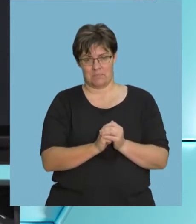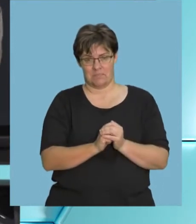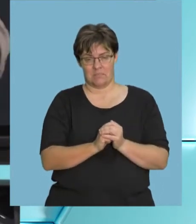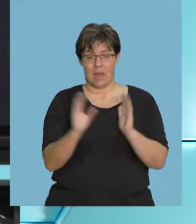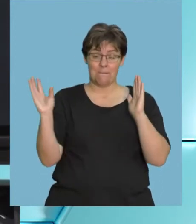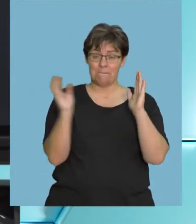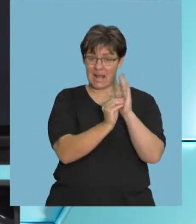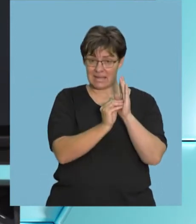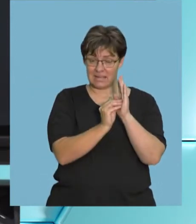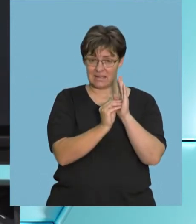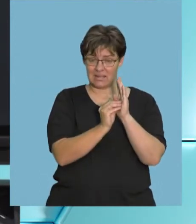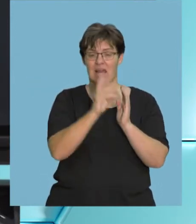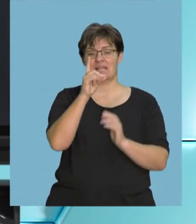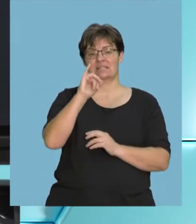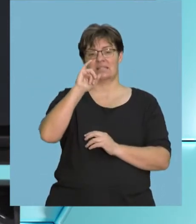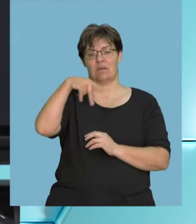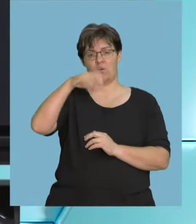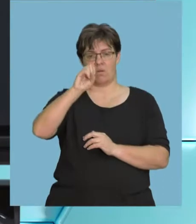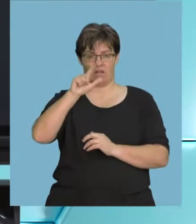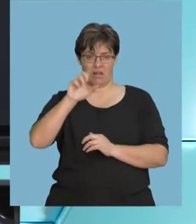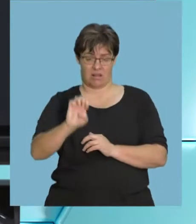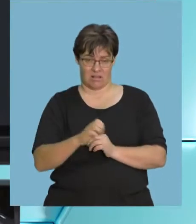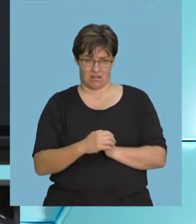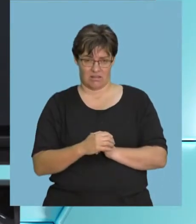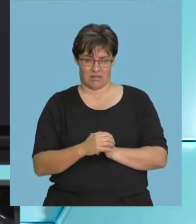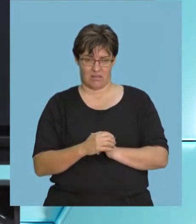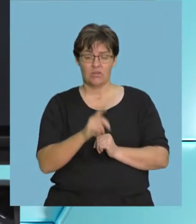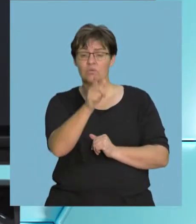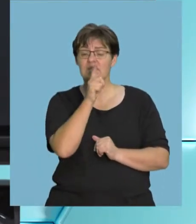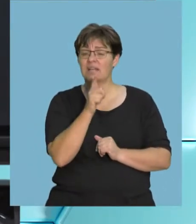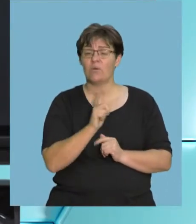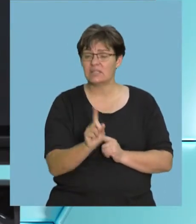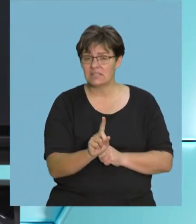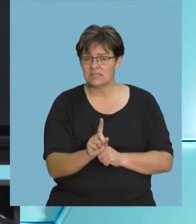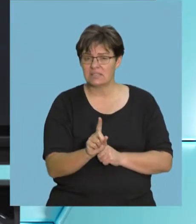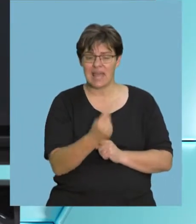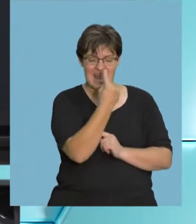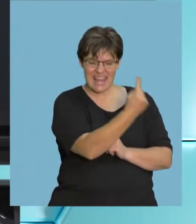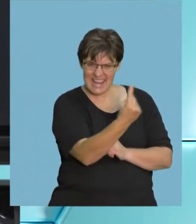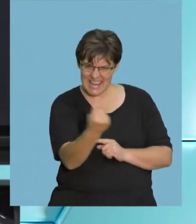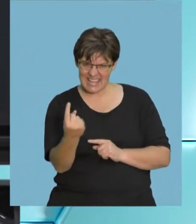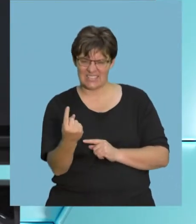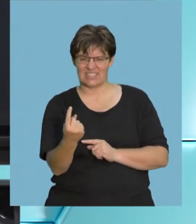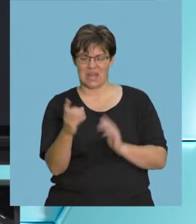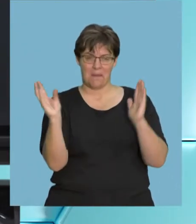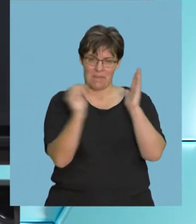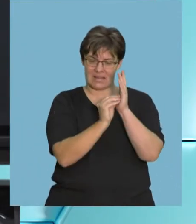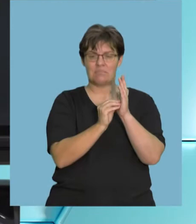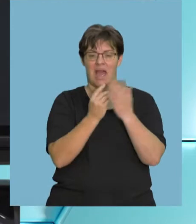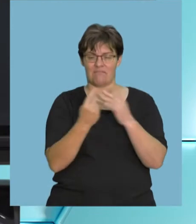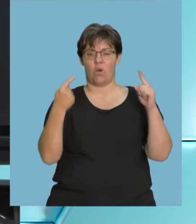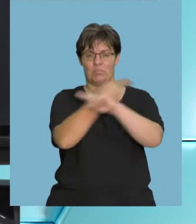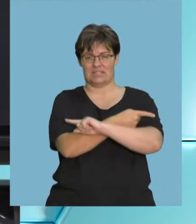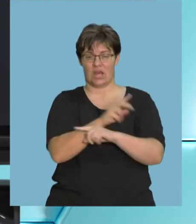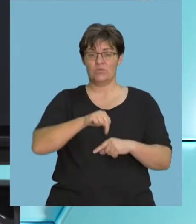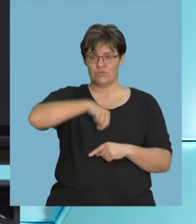the magnet is essentially a dipole. What do we mean by that? We are saying that every magnet contains two opposite